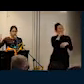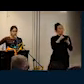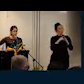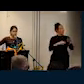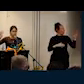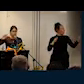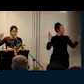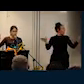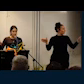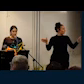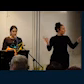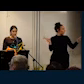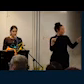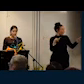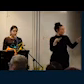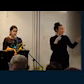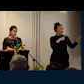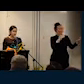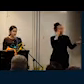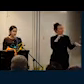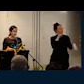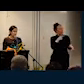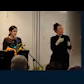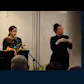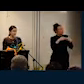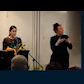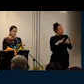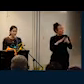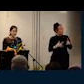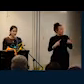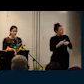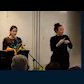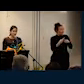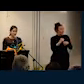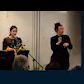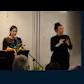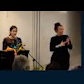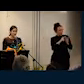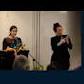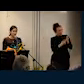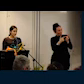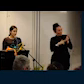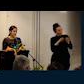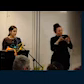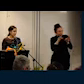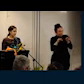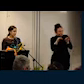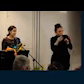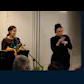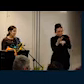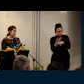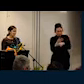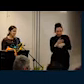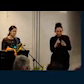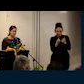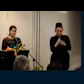the sides of the room, either side, and they can give you some guidance on how to knit a neuron. But I can see a lot of people have already gotten